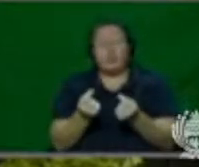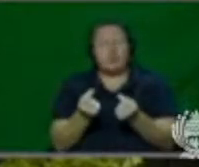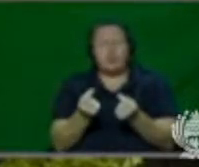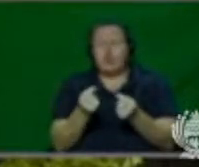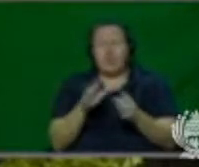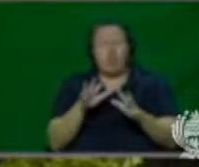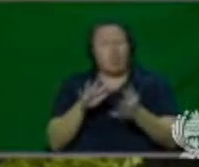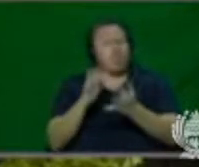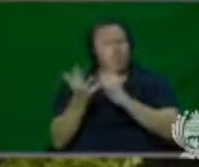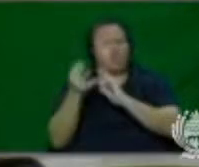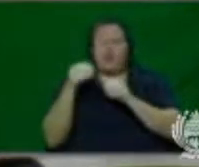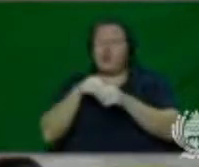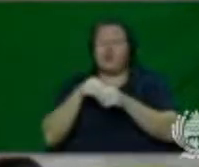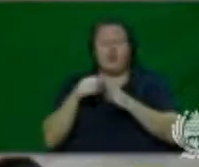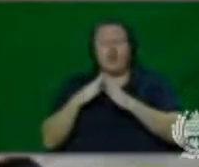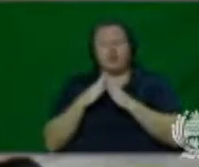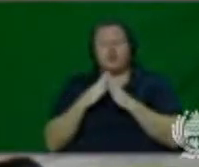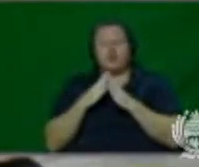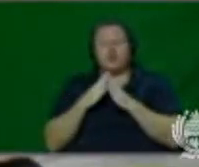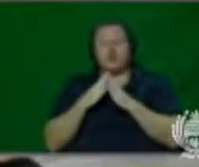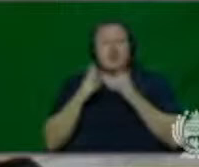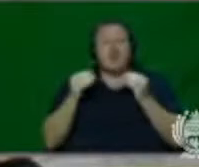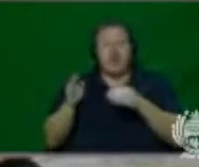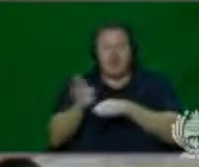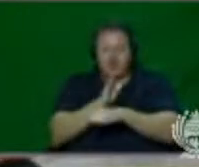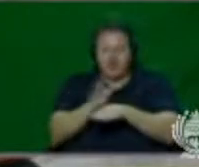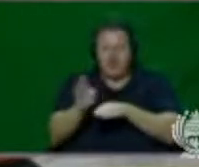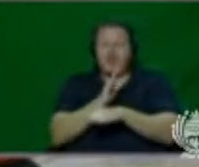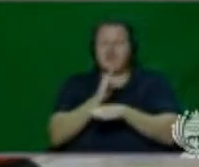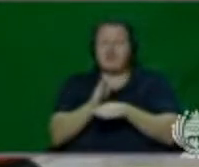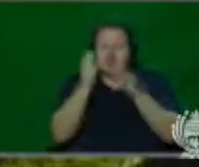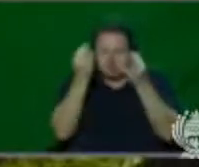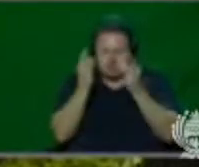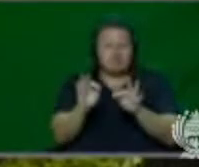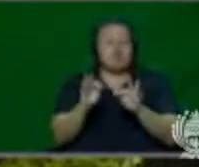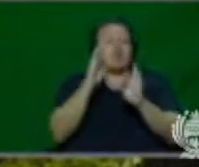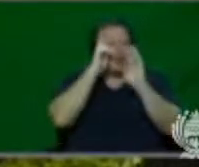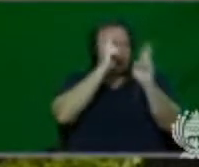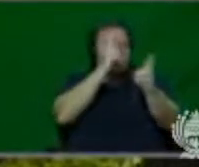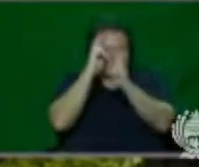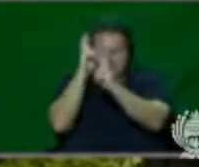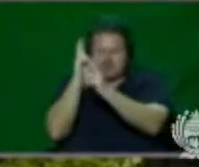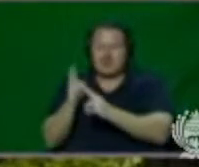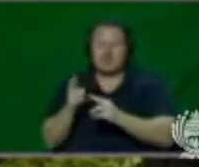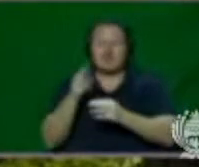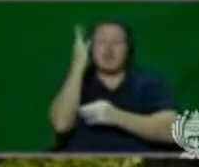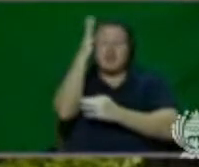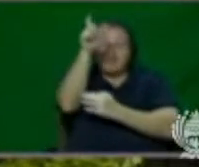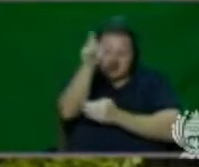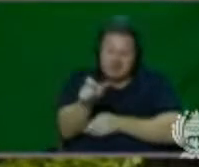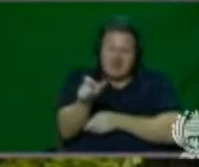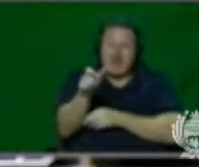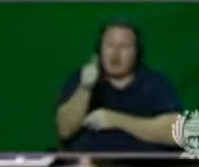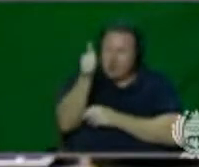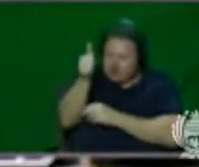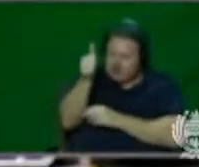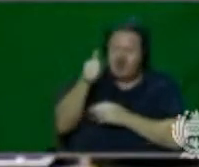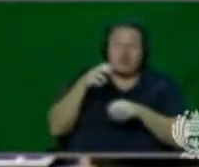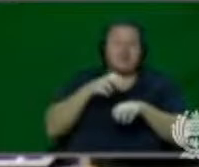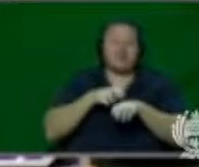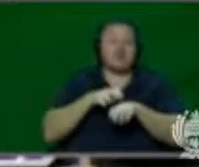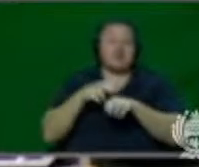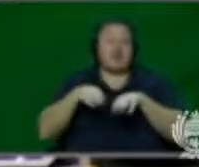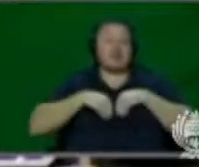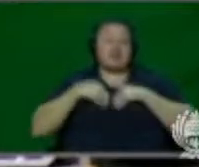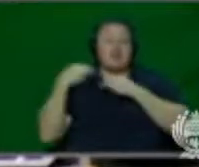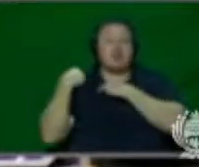this House. We have decorum, we respect one another, and we allow the speaker to do what she has to do.